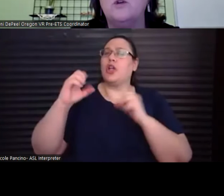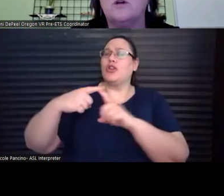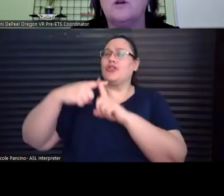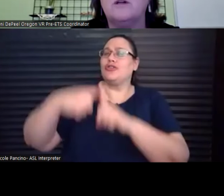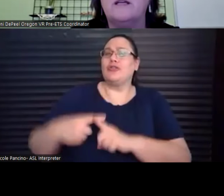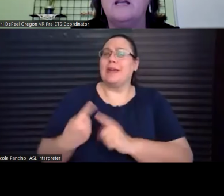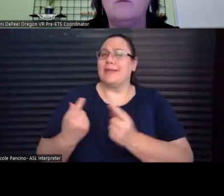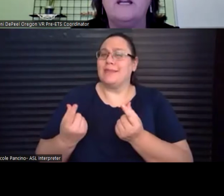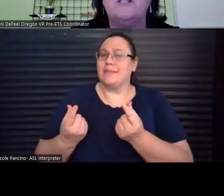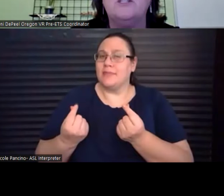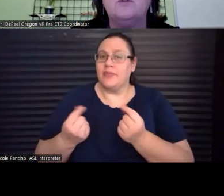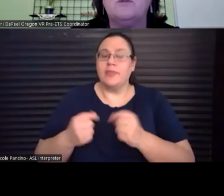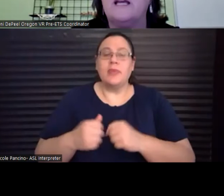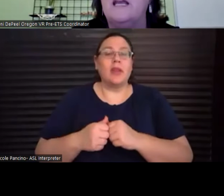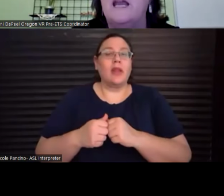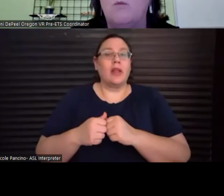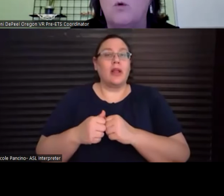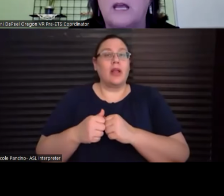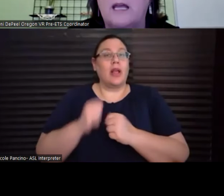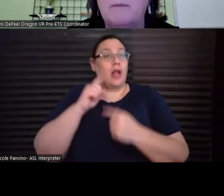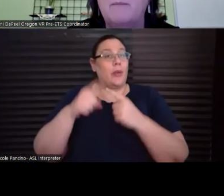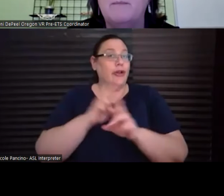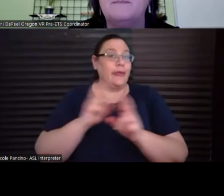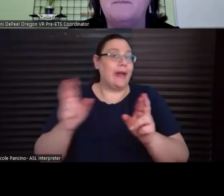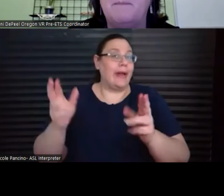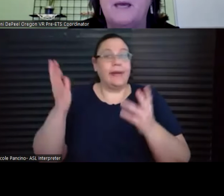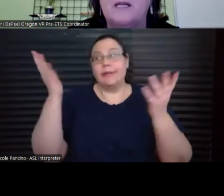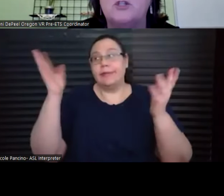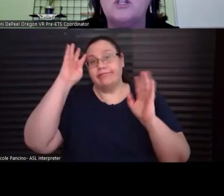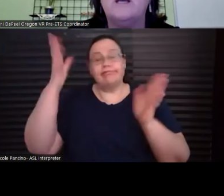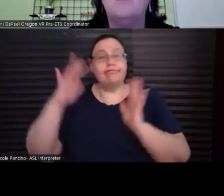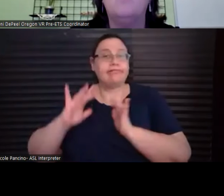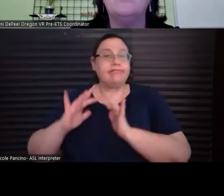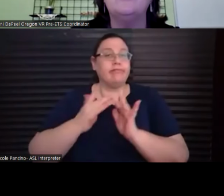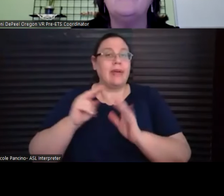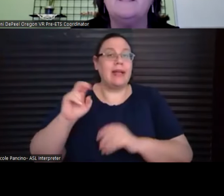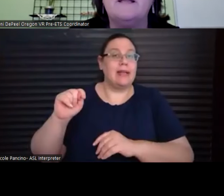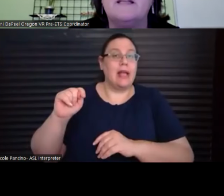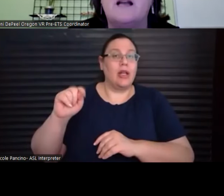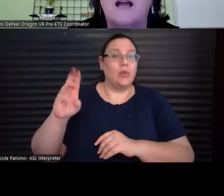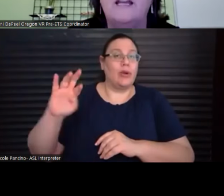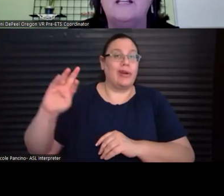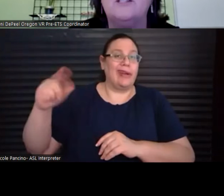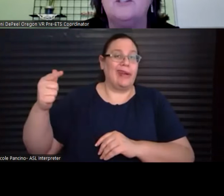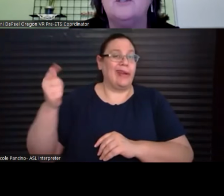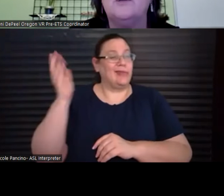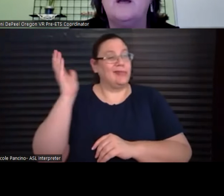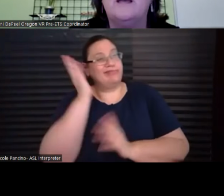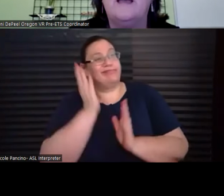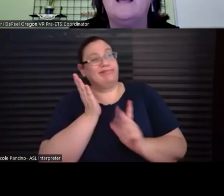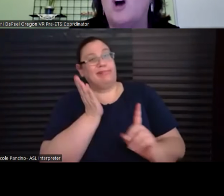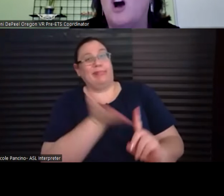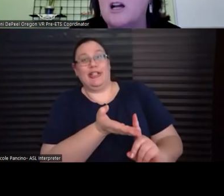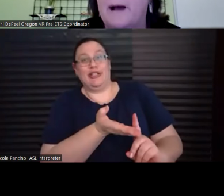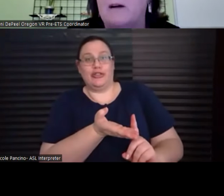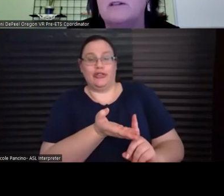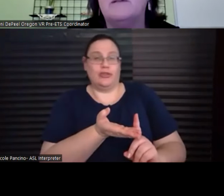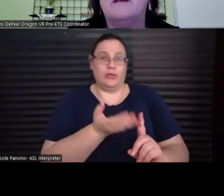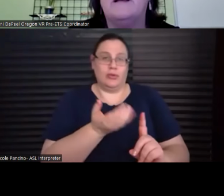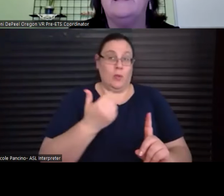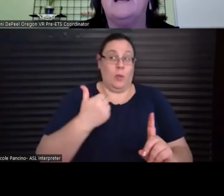when you're getting ready to do like a networking pitch, what are some of the things that I need to do and